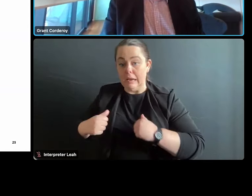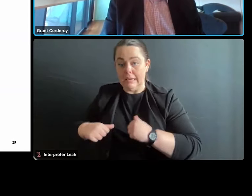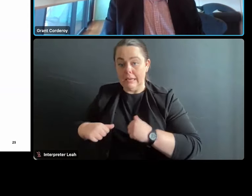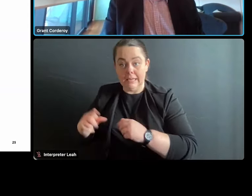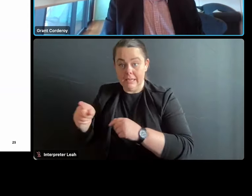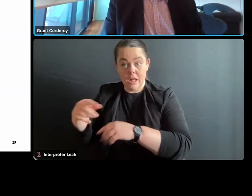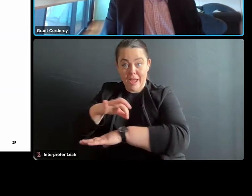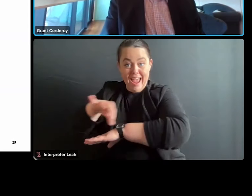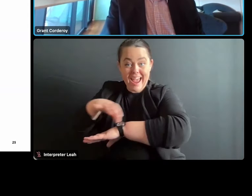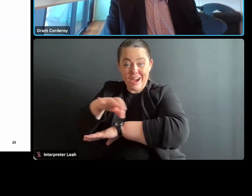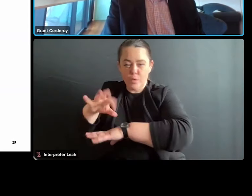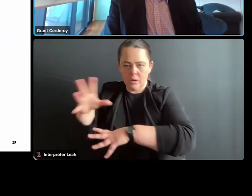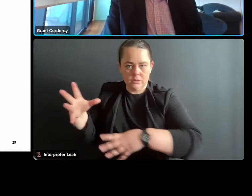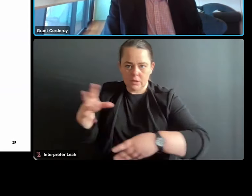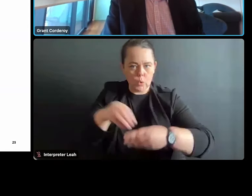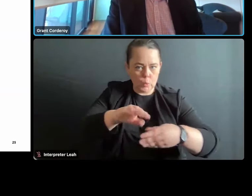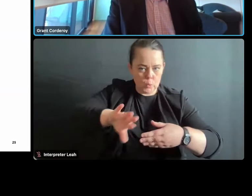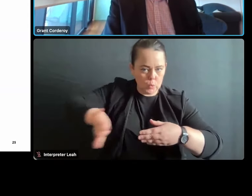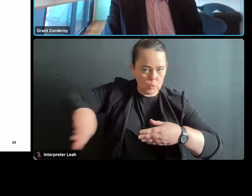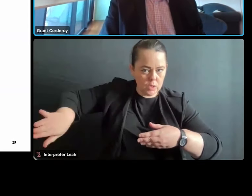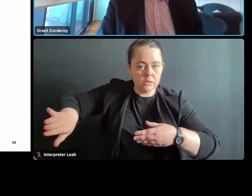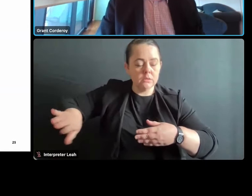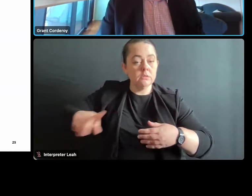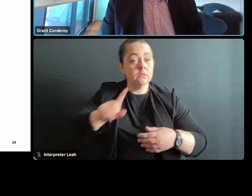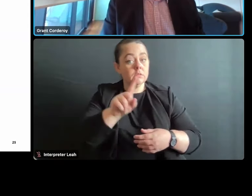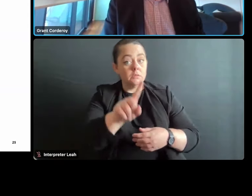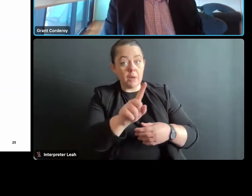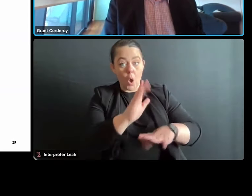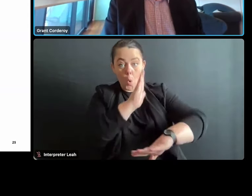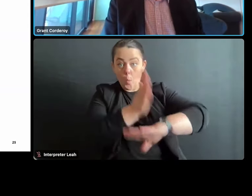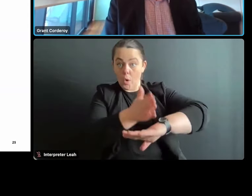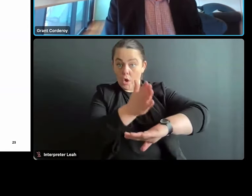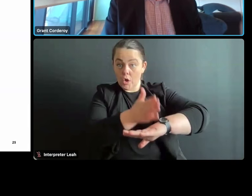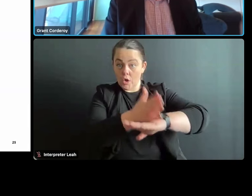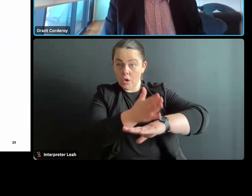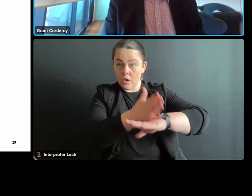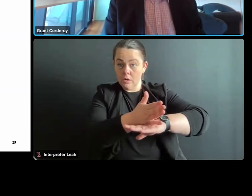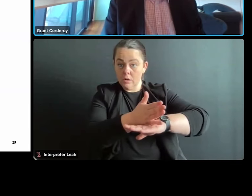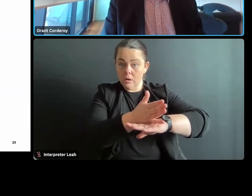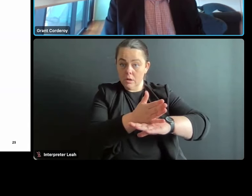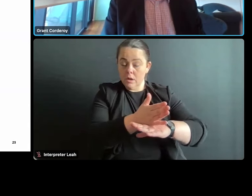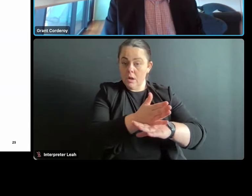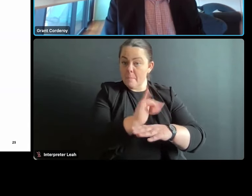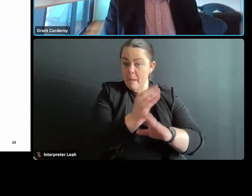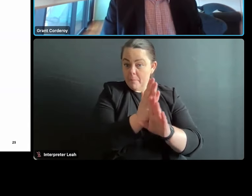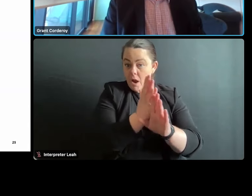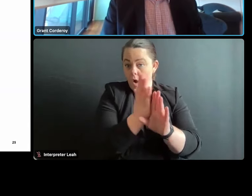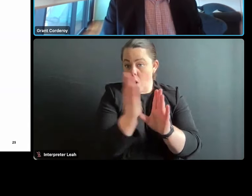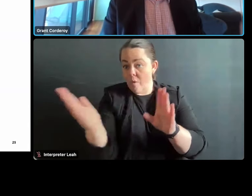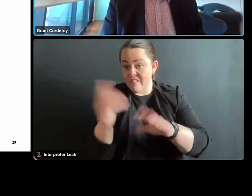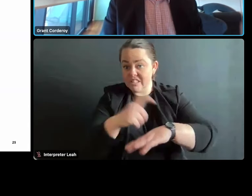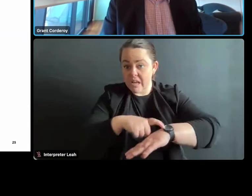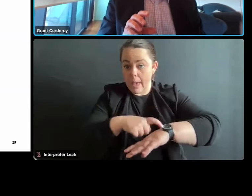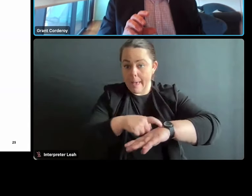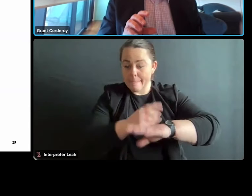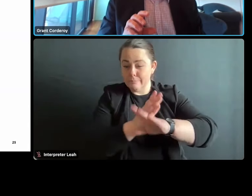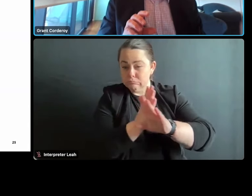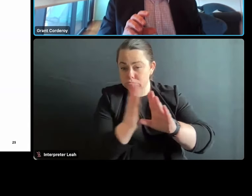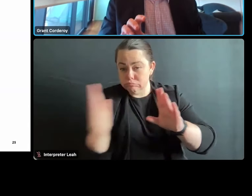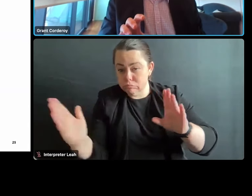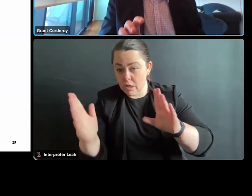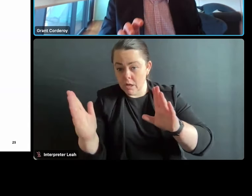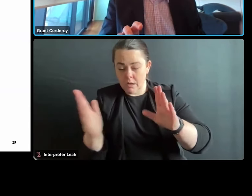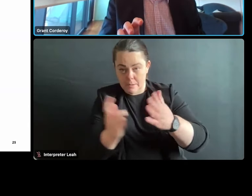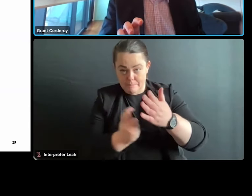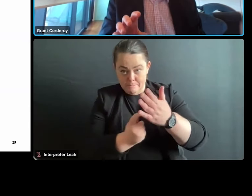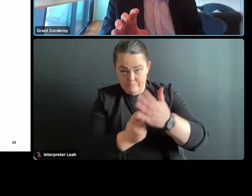of course, overtime hours, if they're worked on a shift, are absolutely to be included. So that's the big area to be clear,